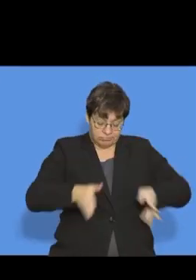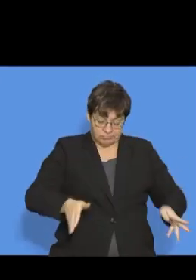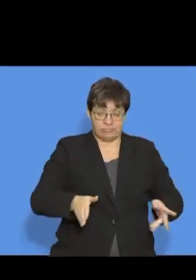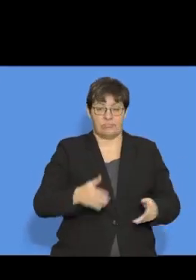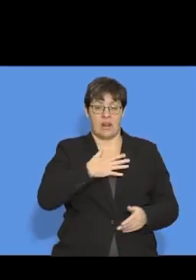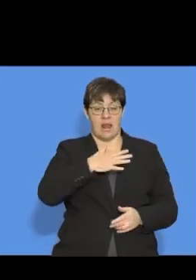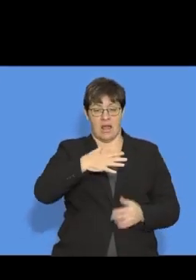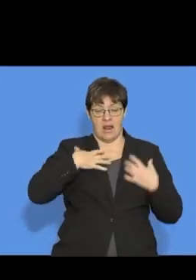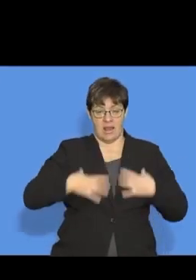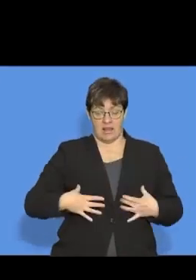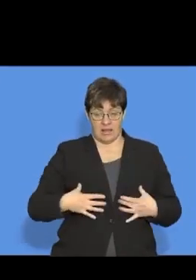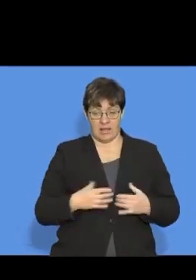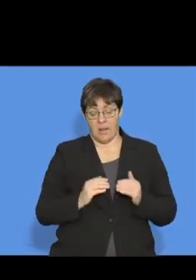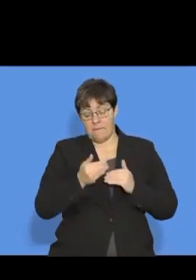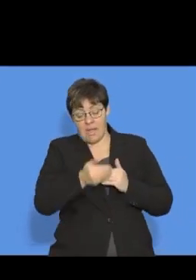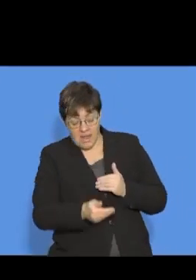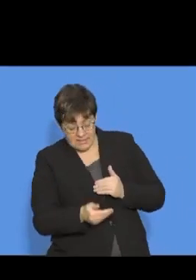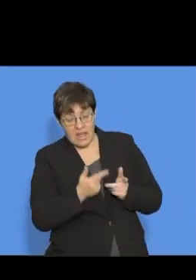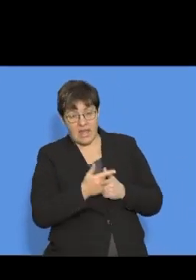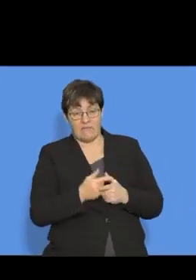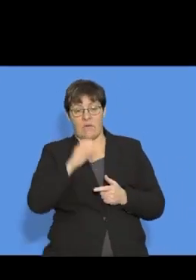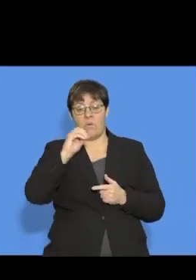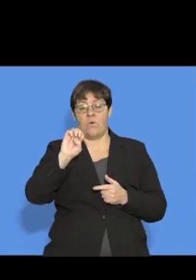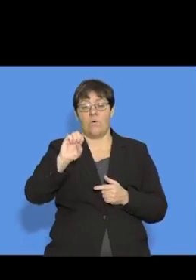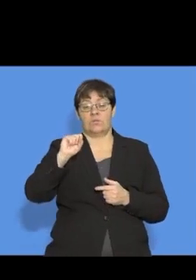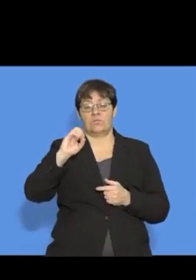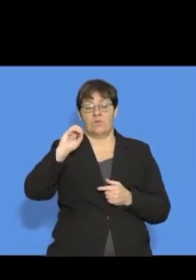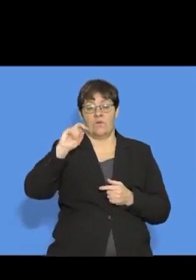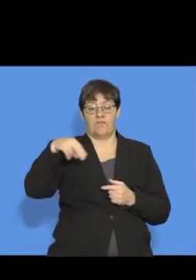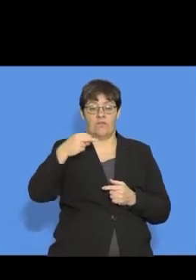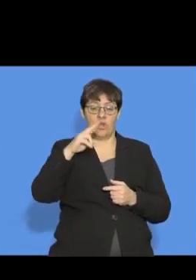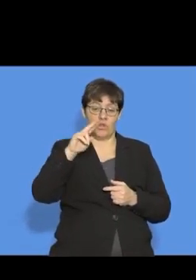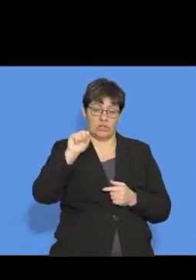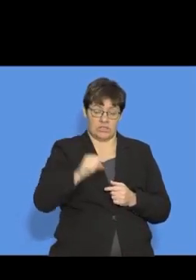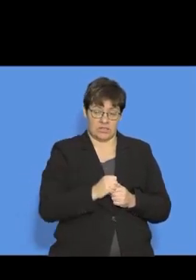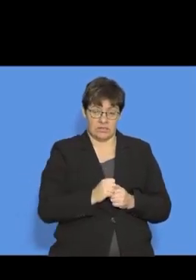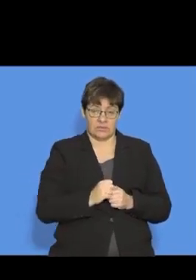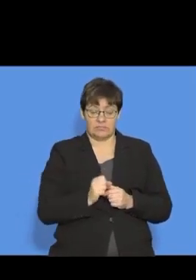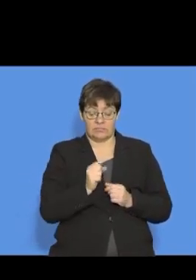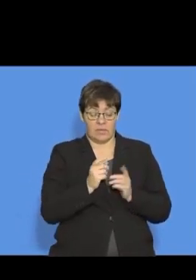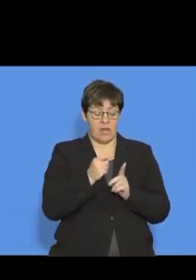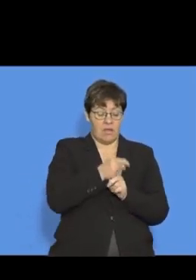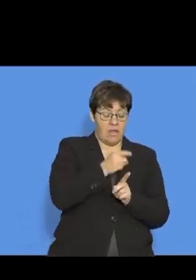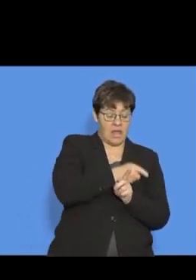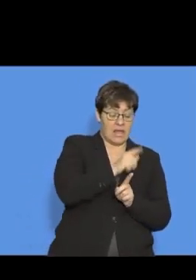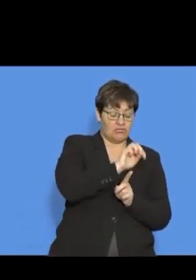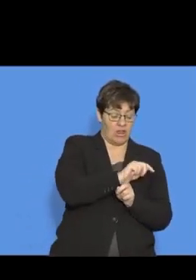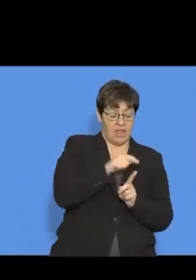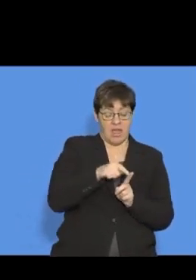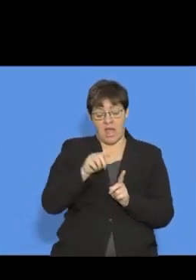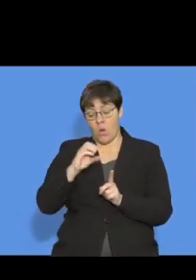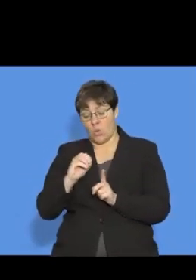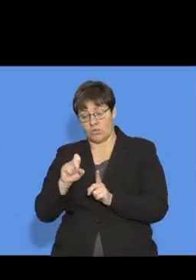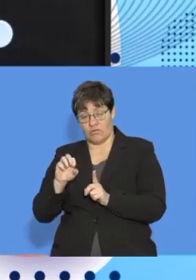the lungs. Behind the trachea we have the esophagus. What separates the opening between the trachea and